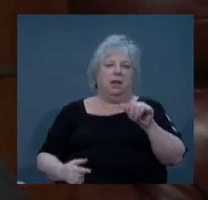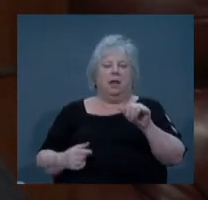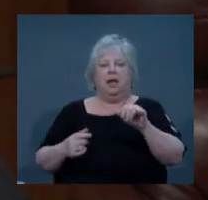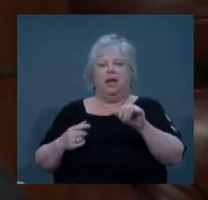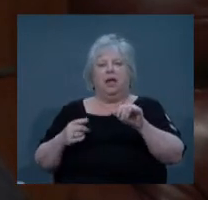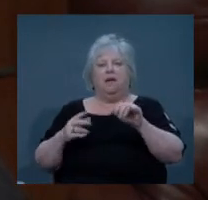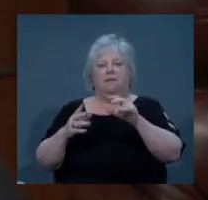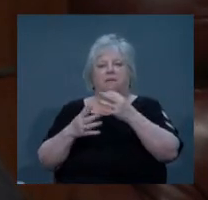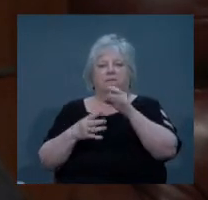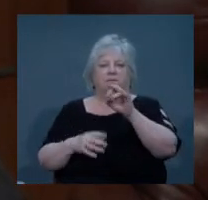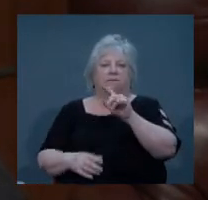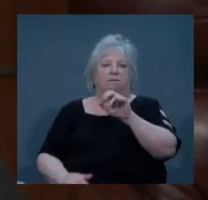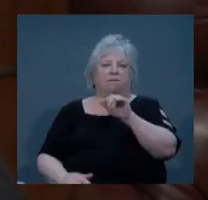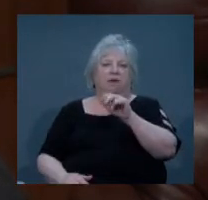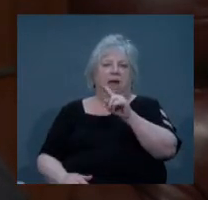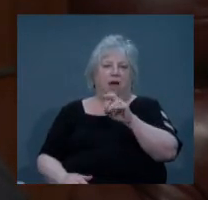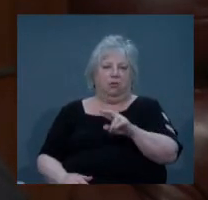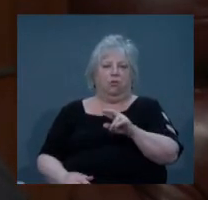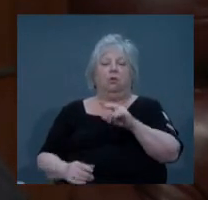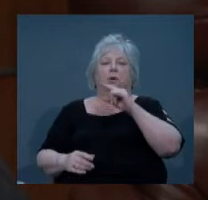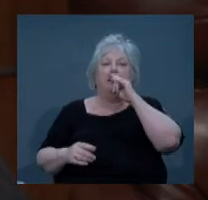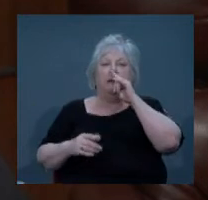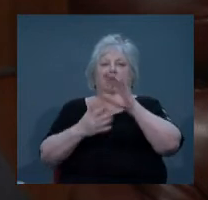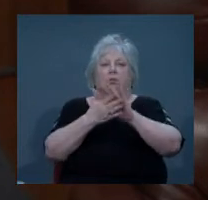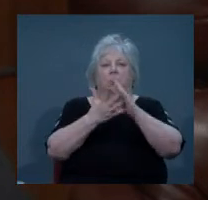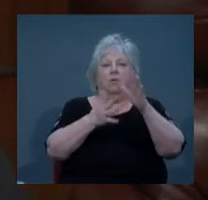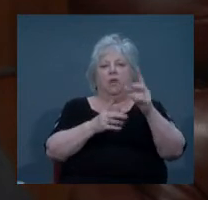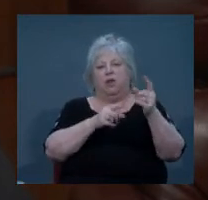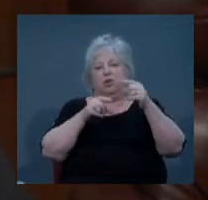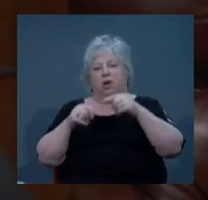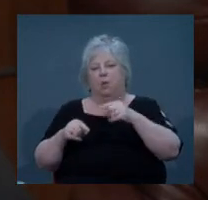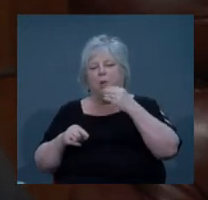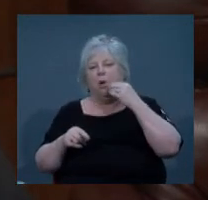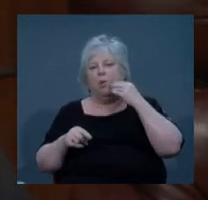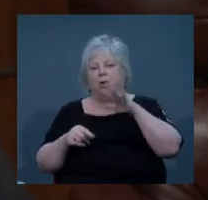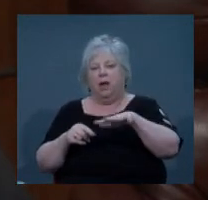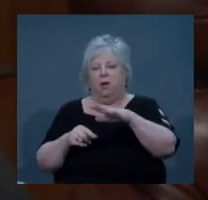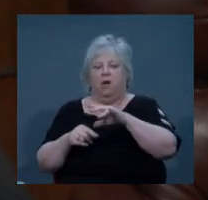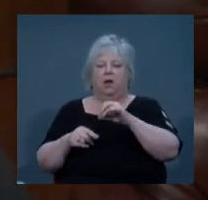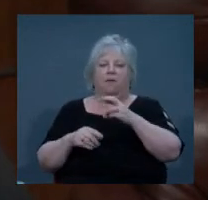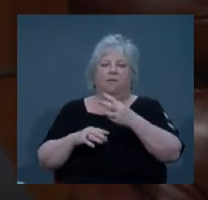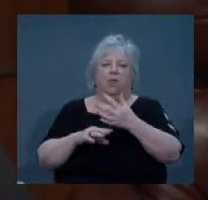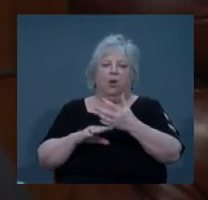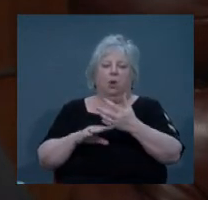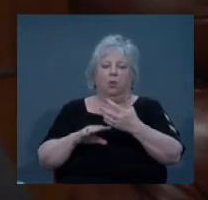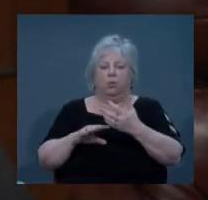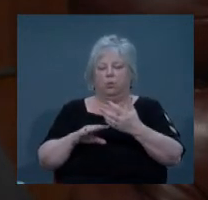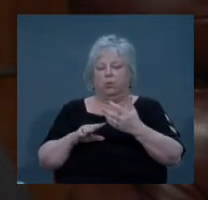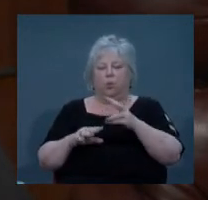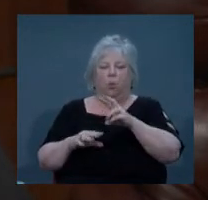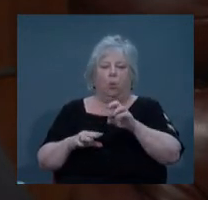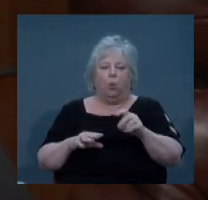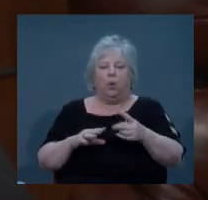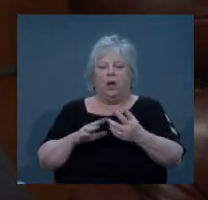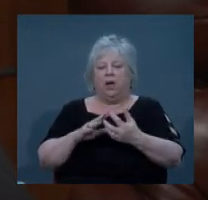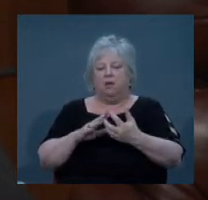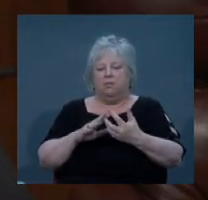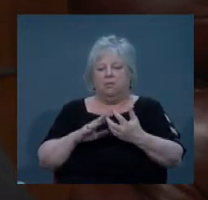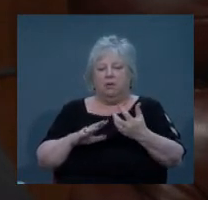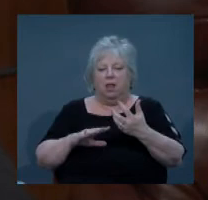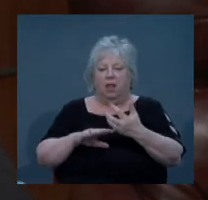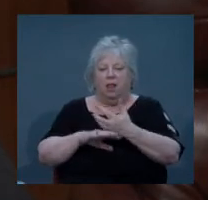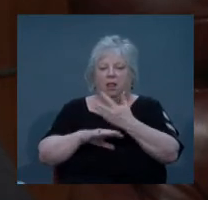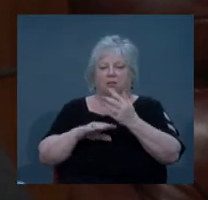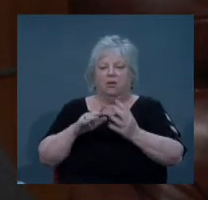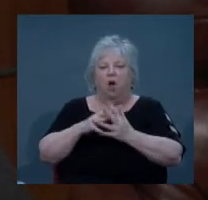neighborhoods after they leave school. If the weed lots, if they're overgrown, boarded up houses. All of this stuff